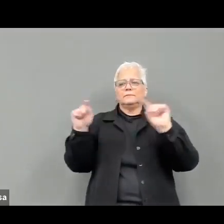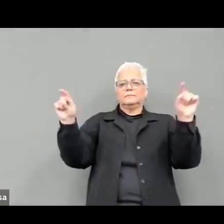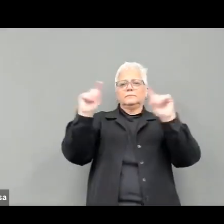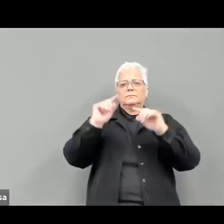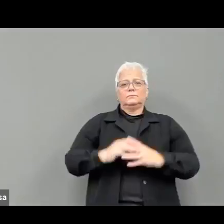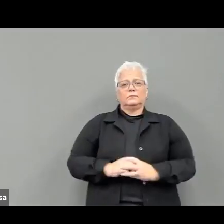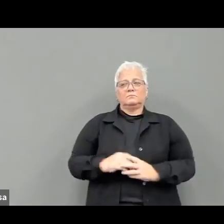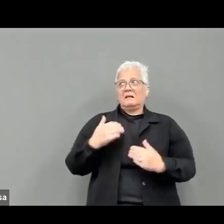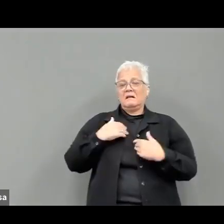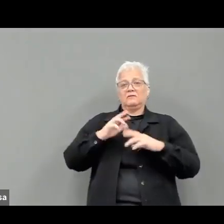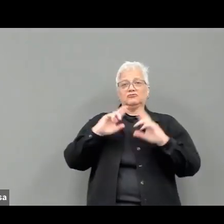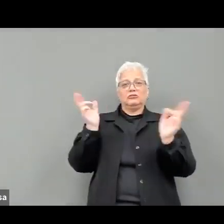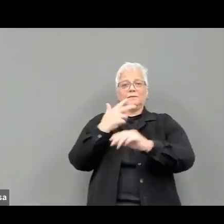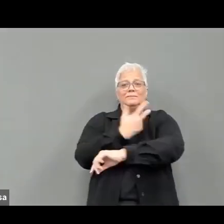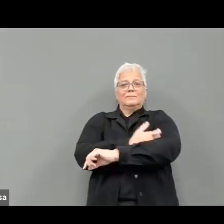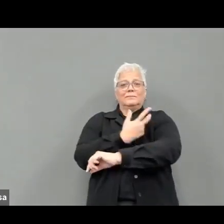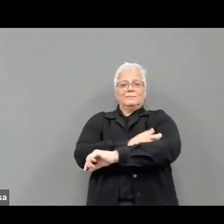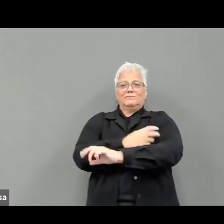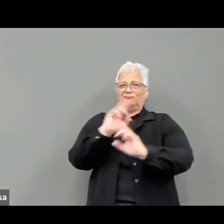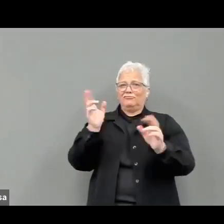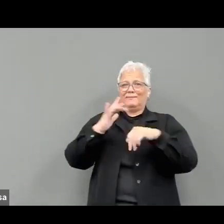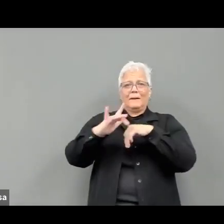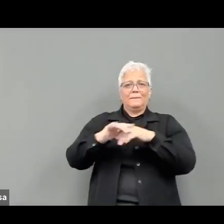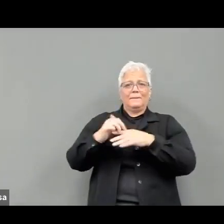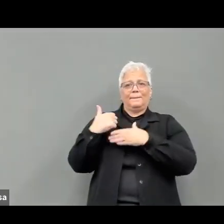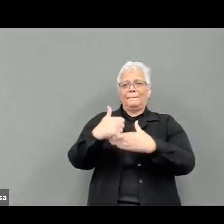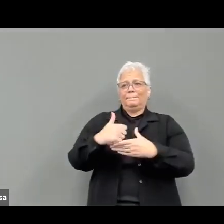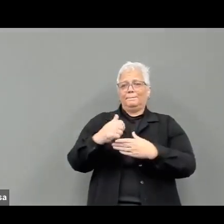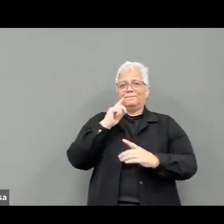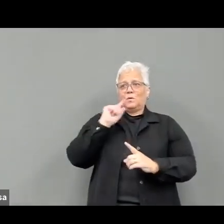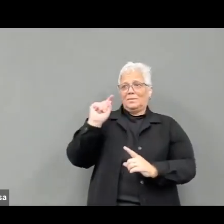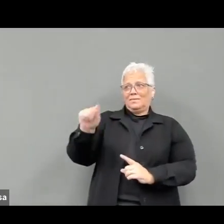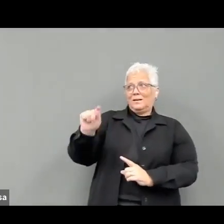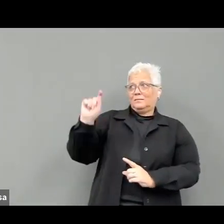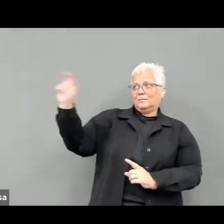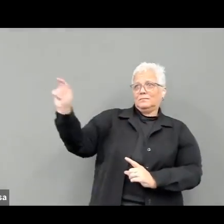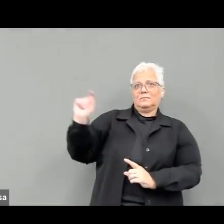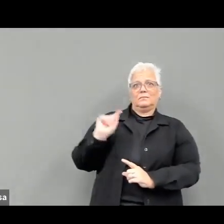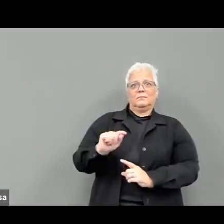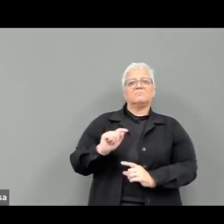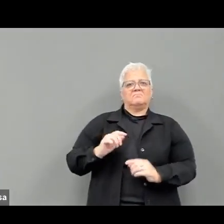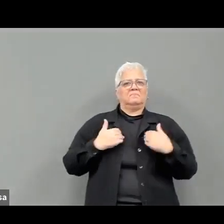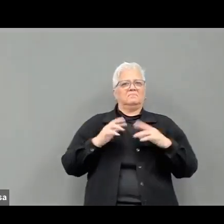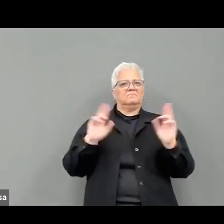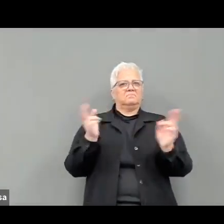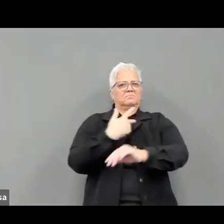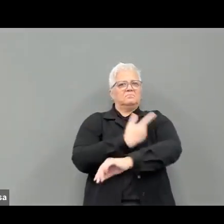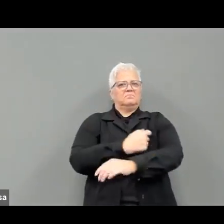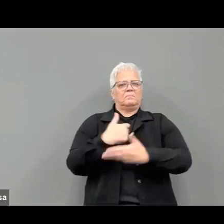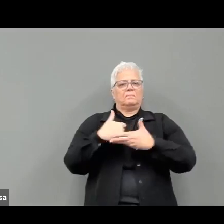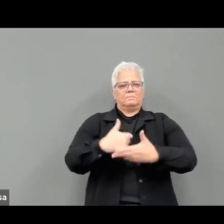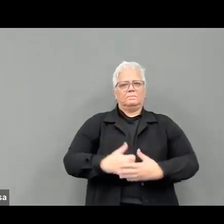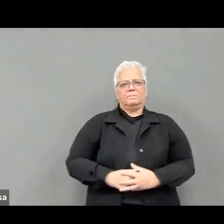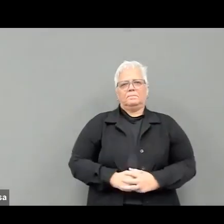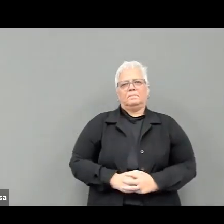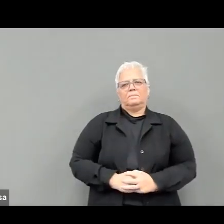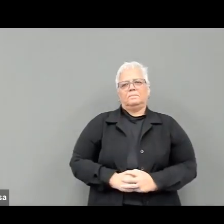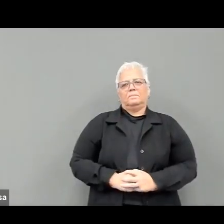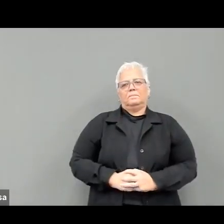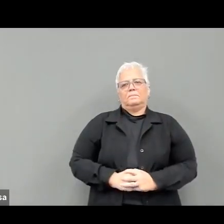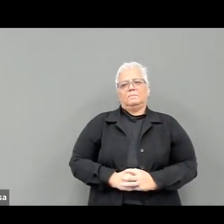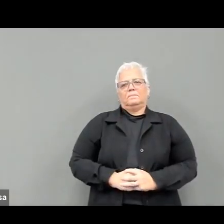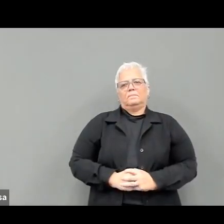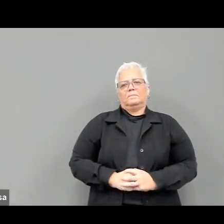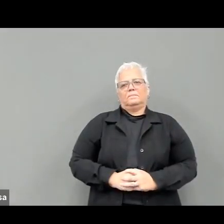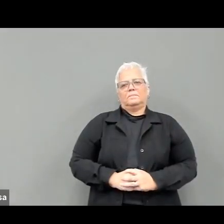to community health centers, to FQHCs, Morton has received really fewer than